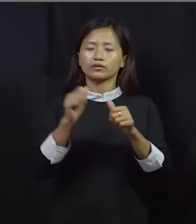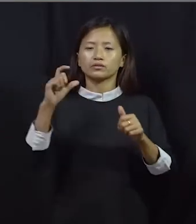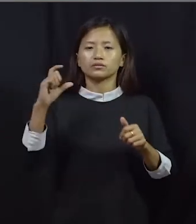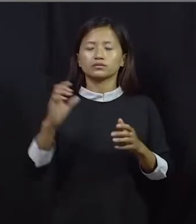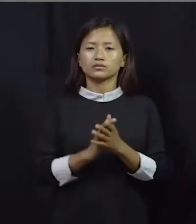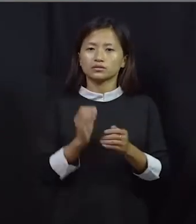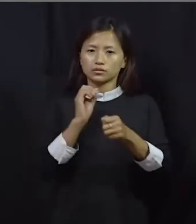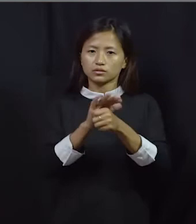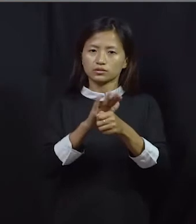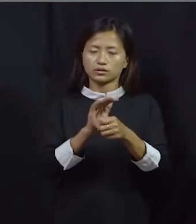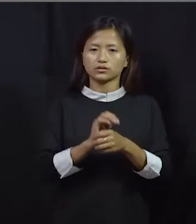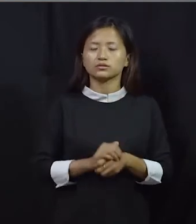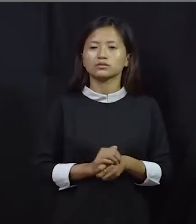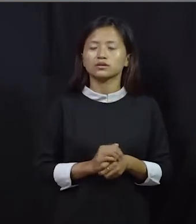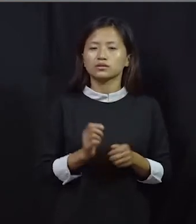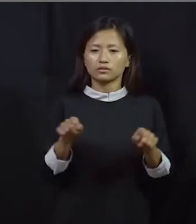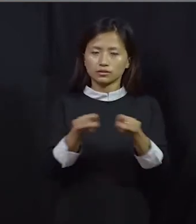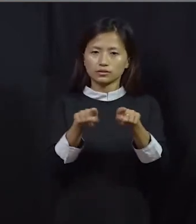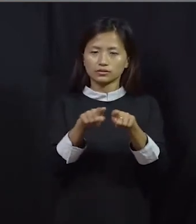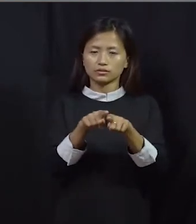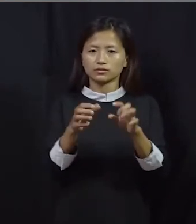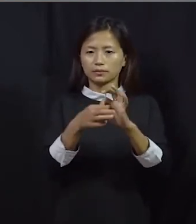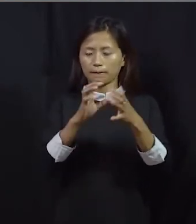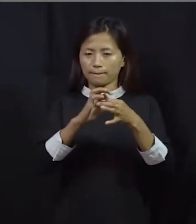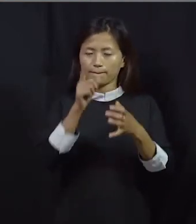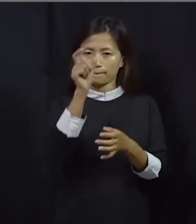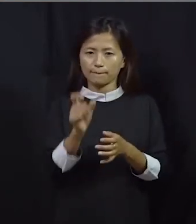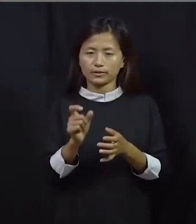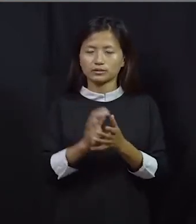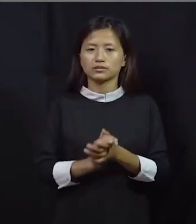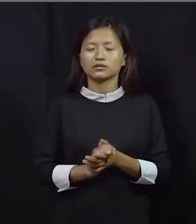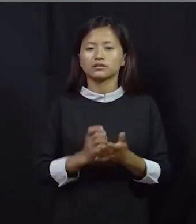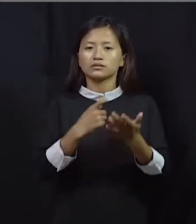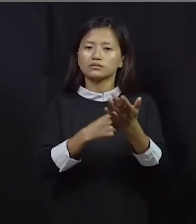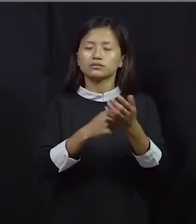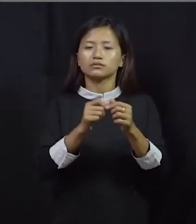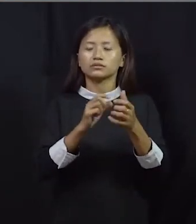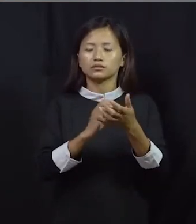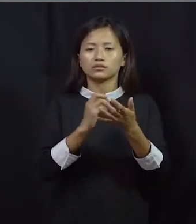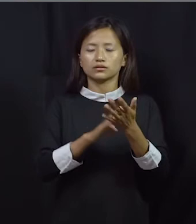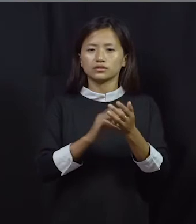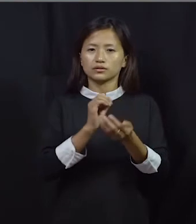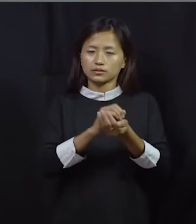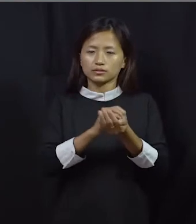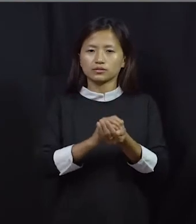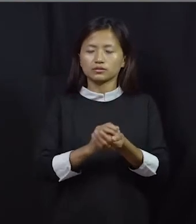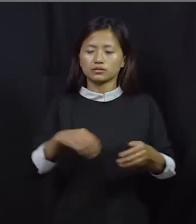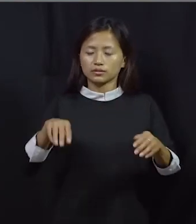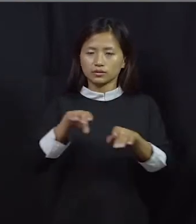the transactions relating to the partners are recorded in a separate capital account for all the